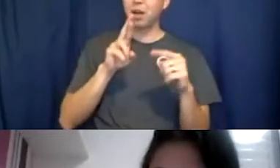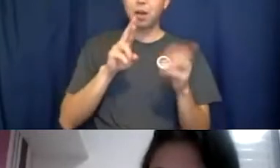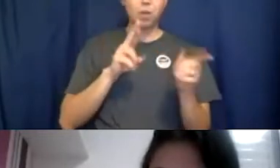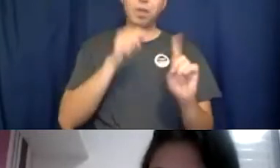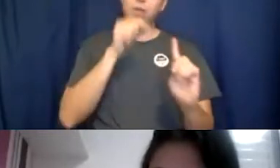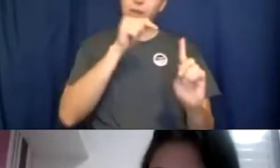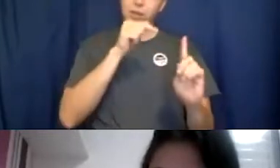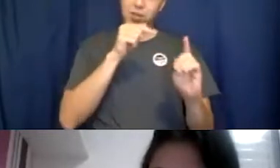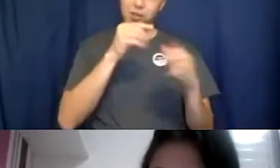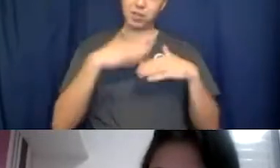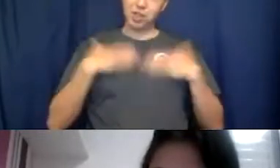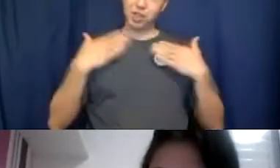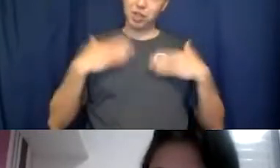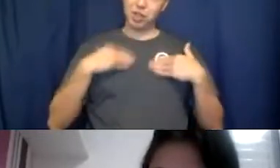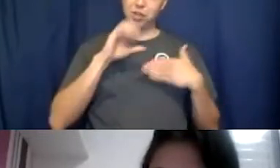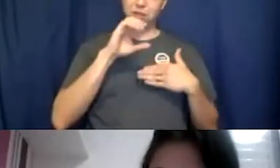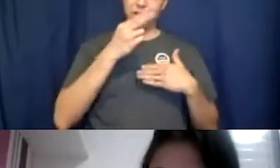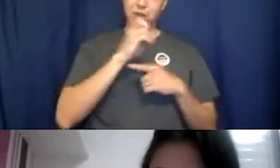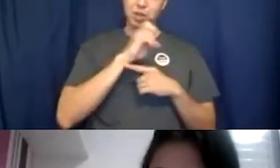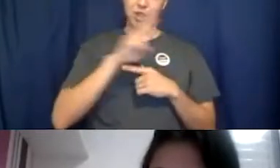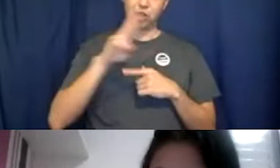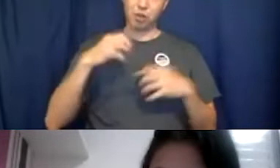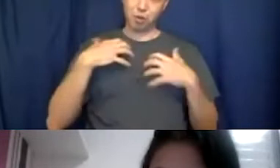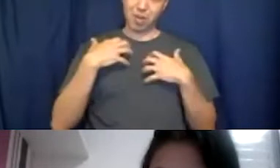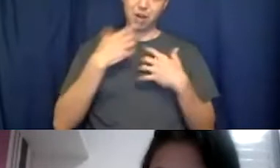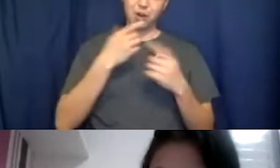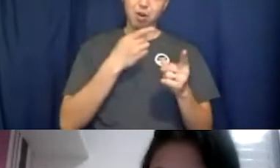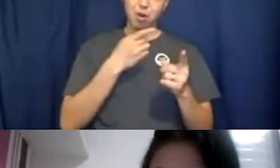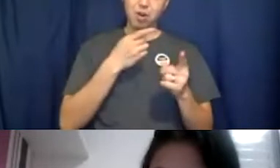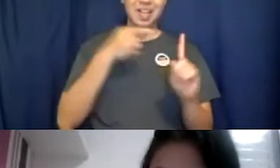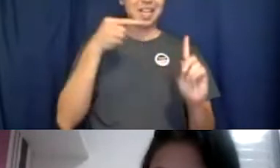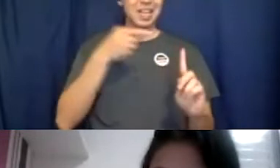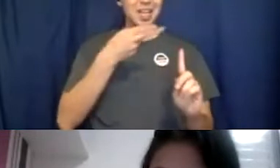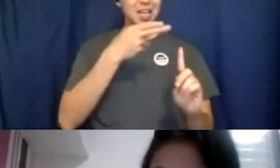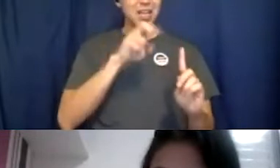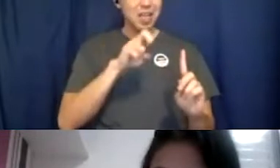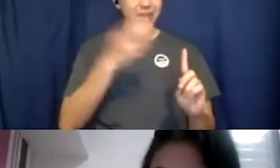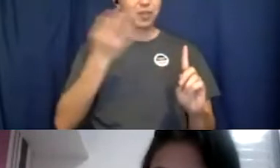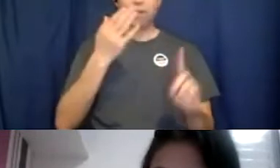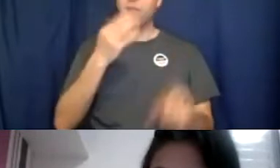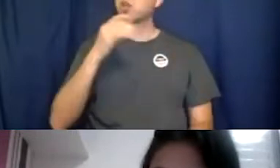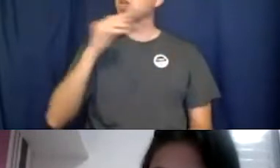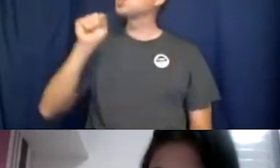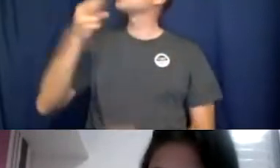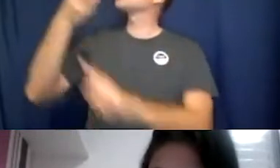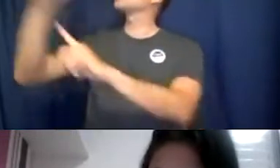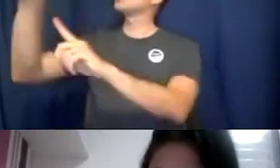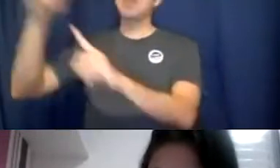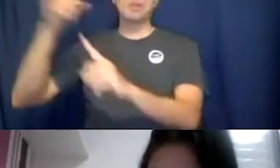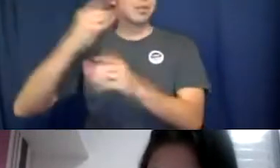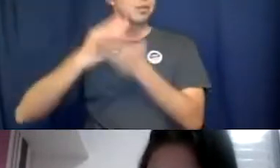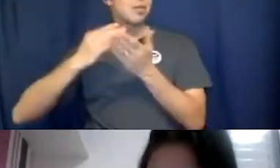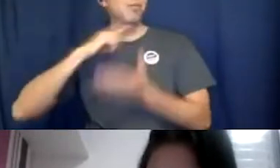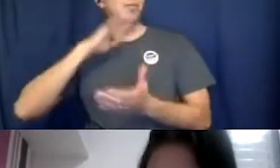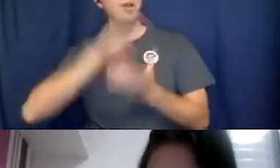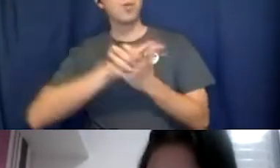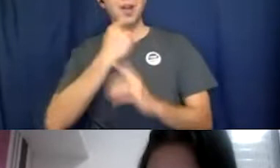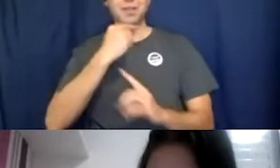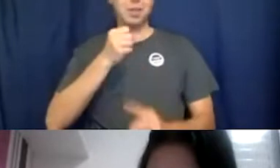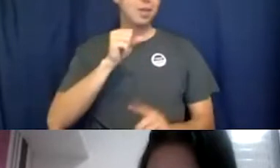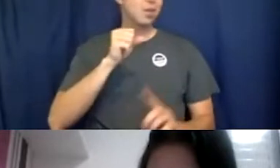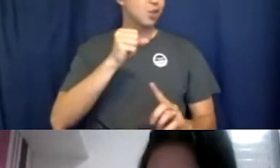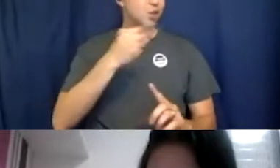I cannot abide. What is that? Is that black licorice? That's fondant. It's vanilla flavored. It's what? Vanilla